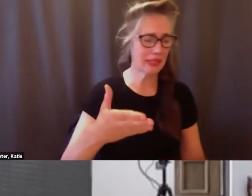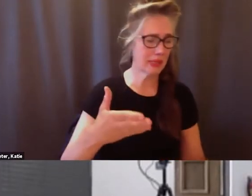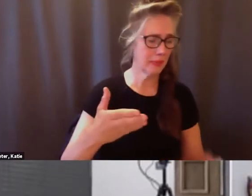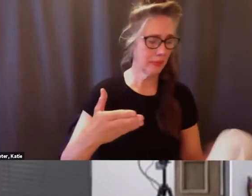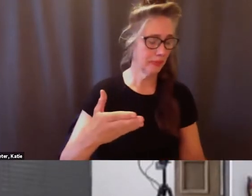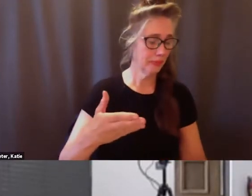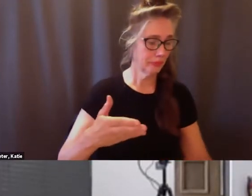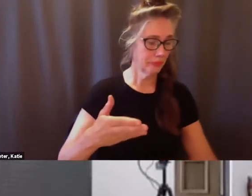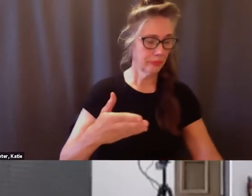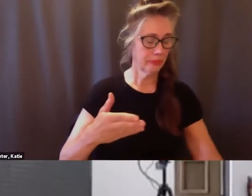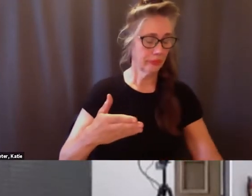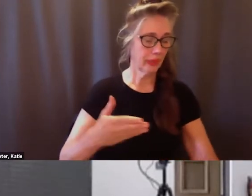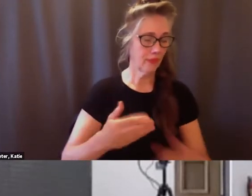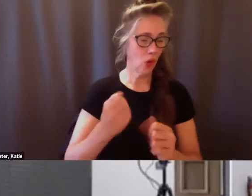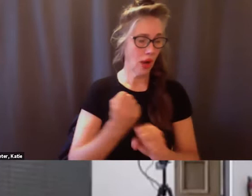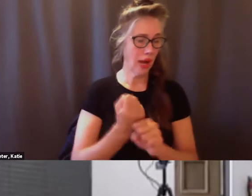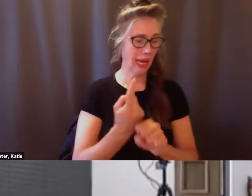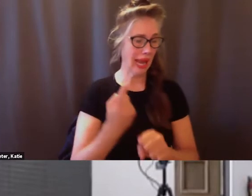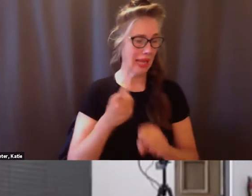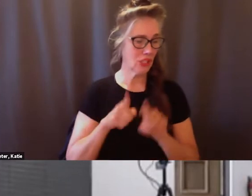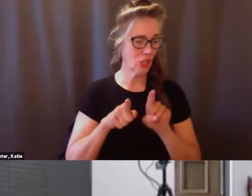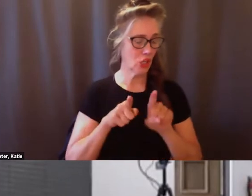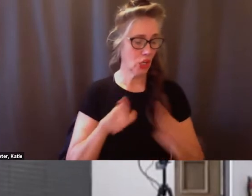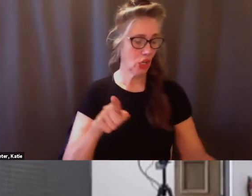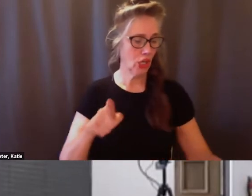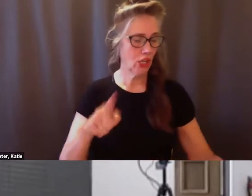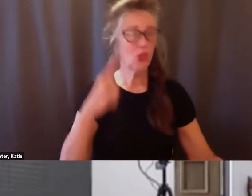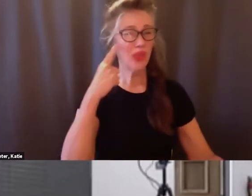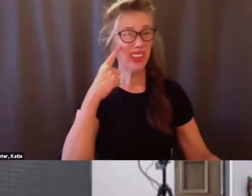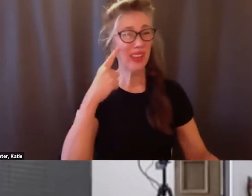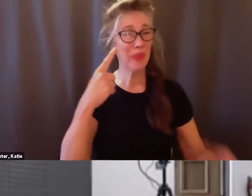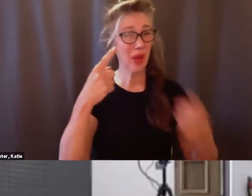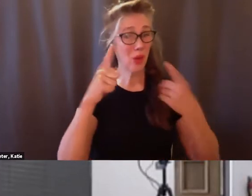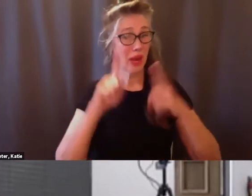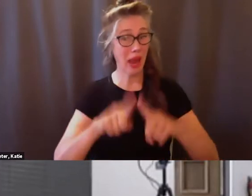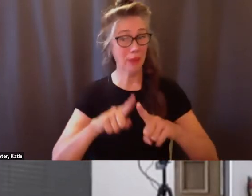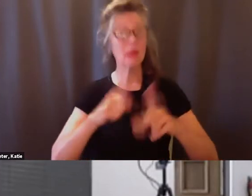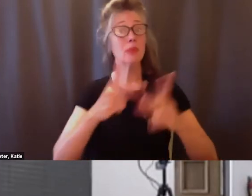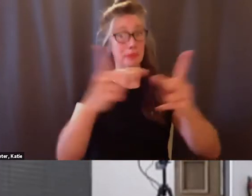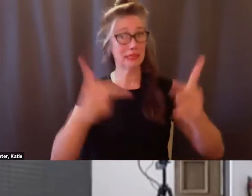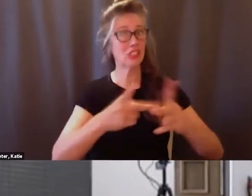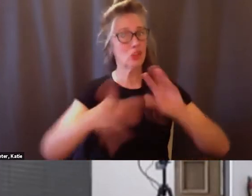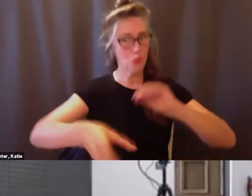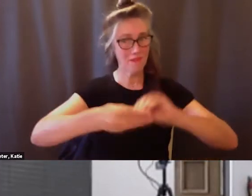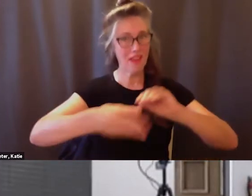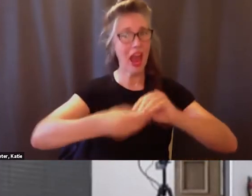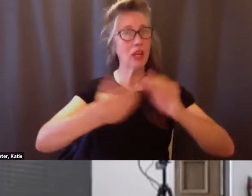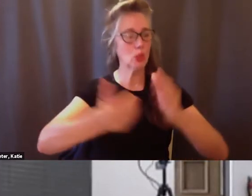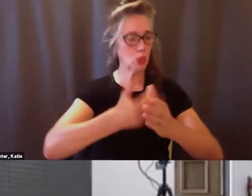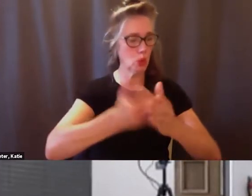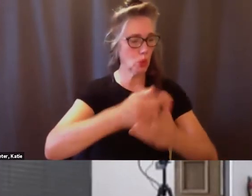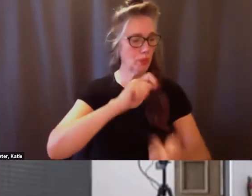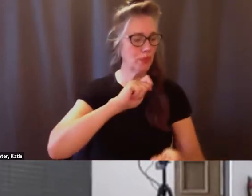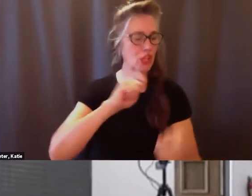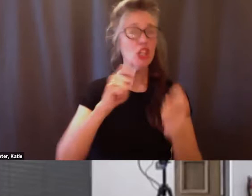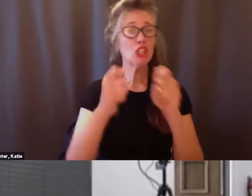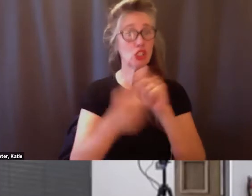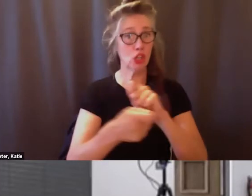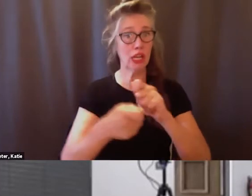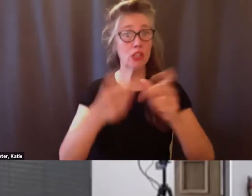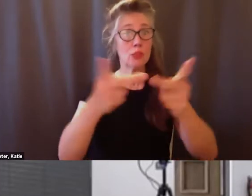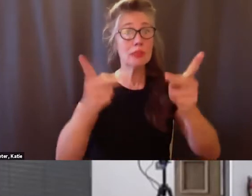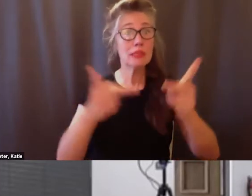year, if you think about our landscape over the last year, we've added new positions. We have changed positions and